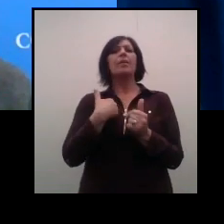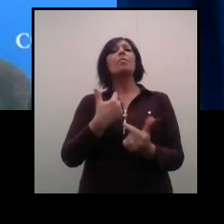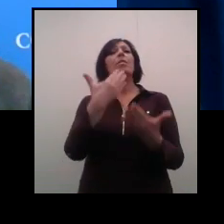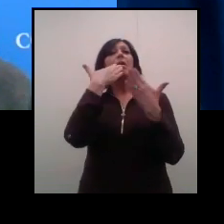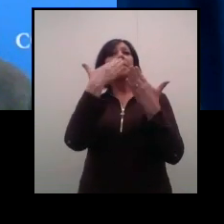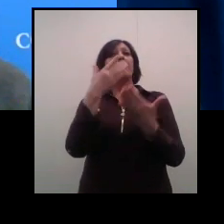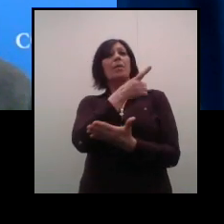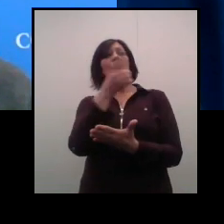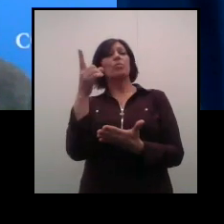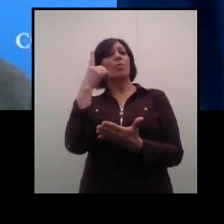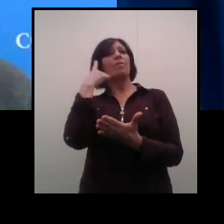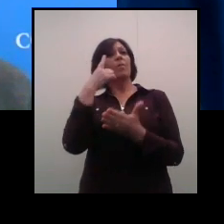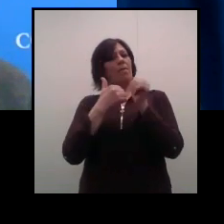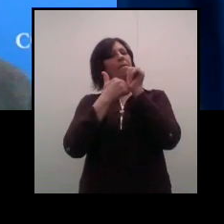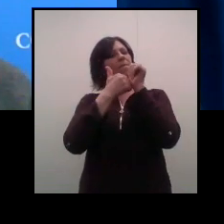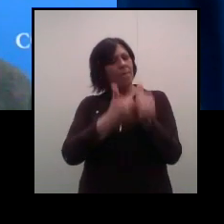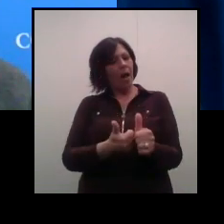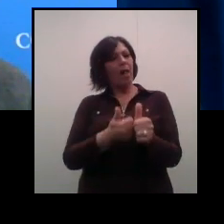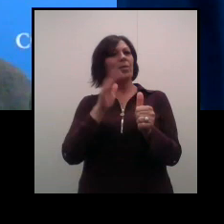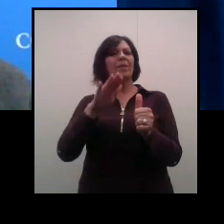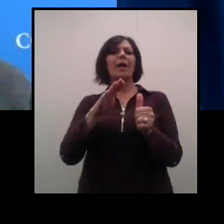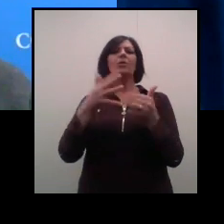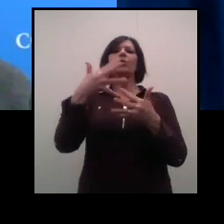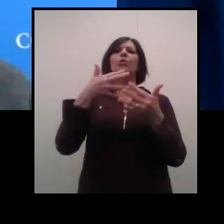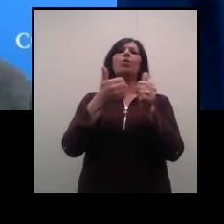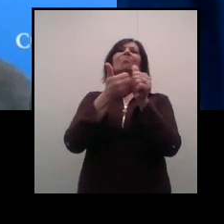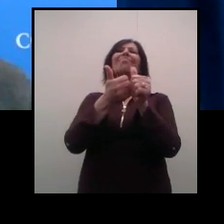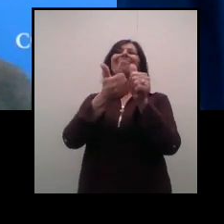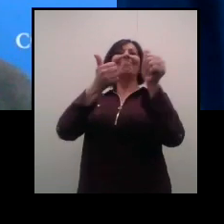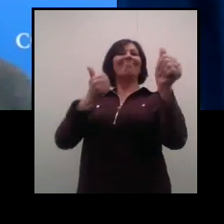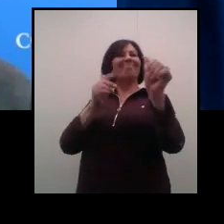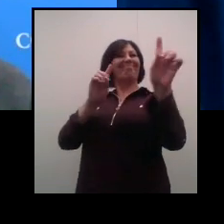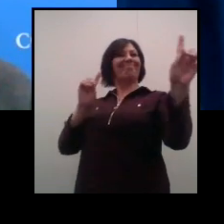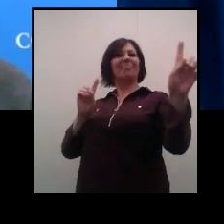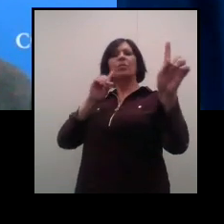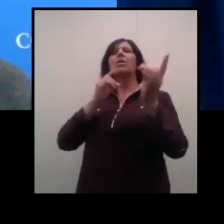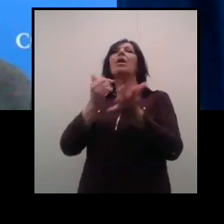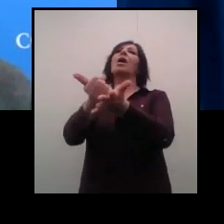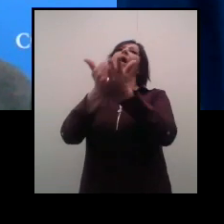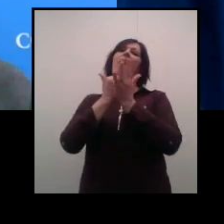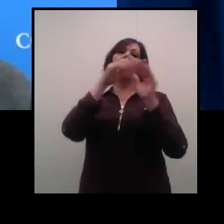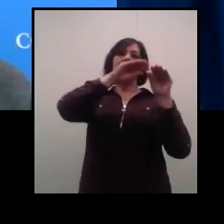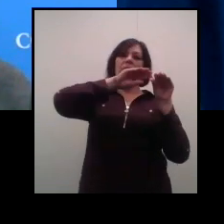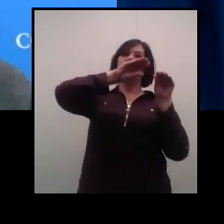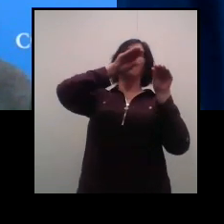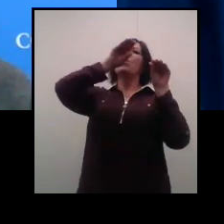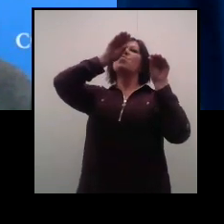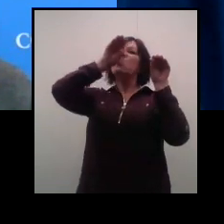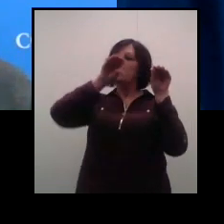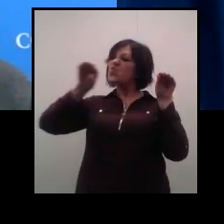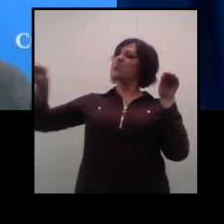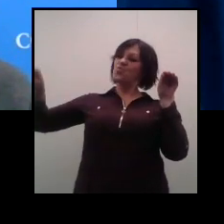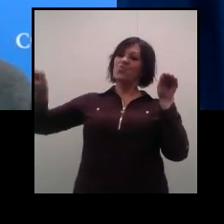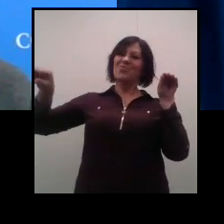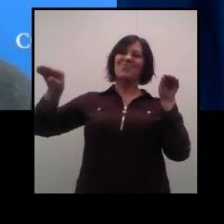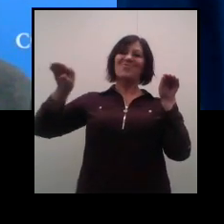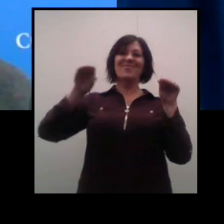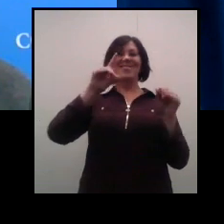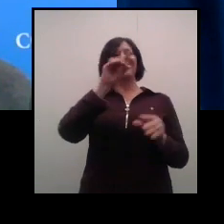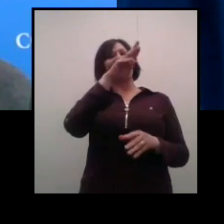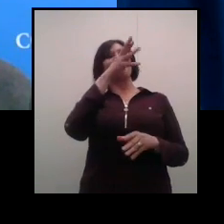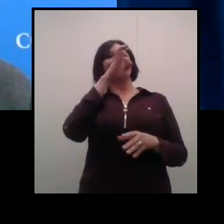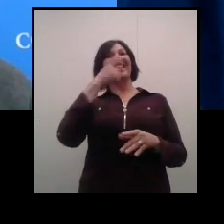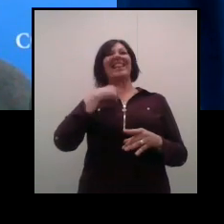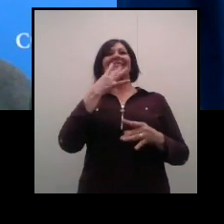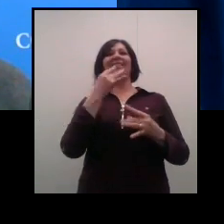again everyone for following the proper social distancing guidelines. It's helped us to flatten the curve, to smush it, as Dr. Burstein likes to